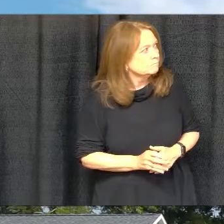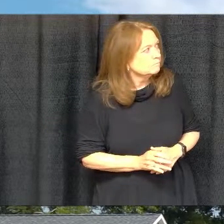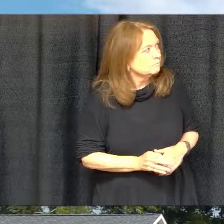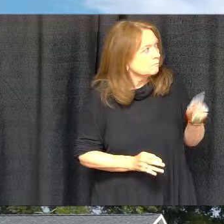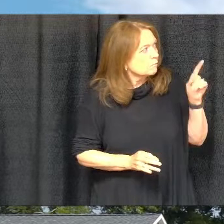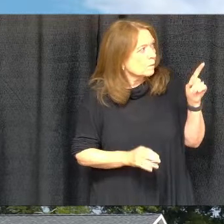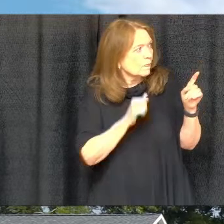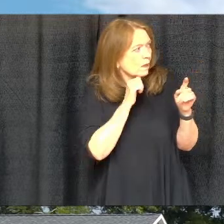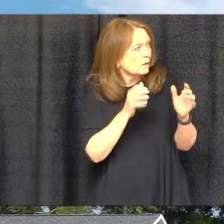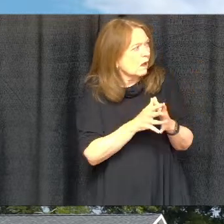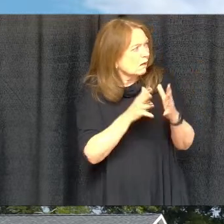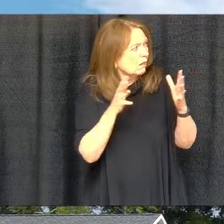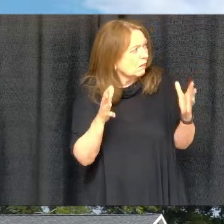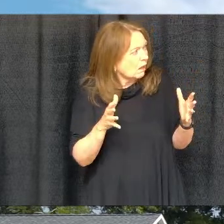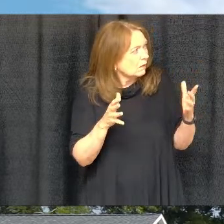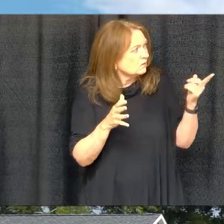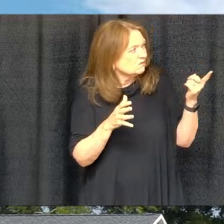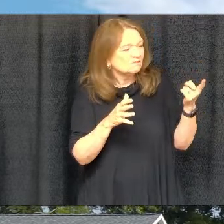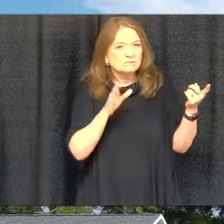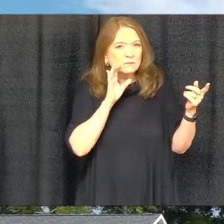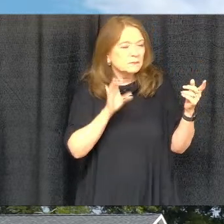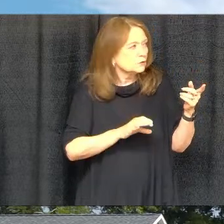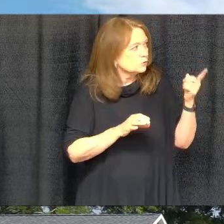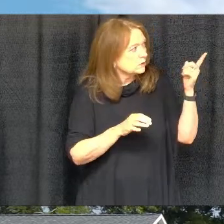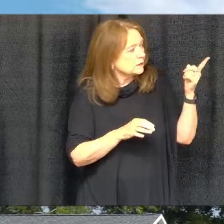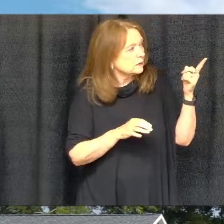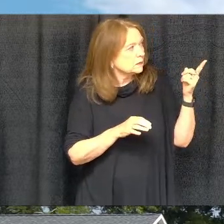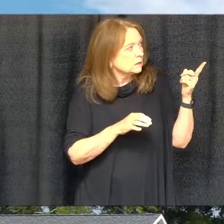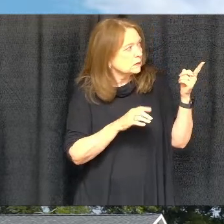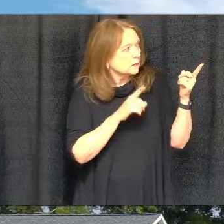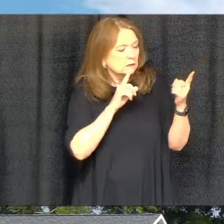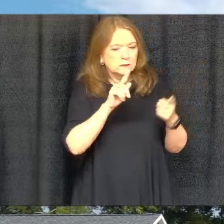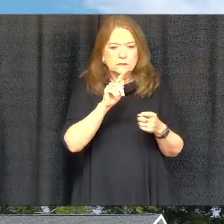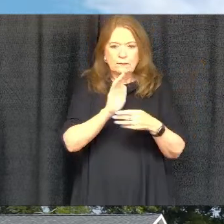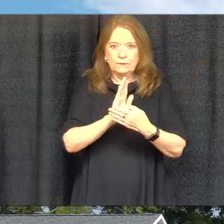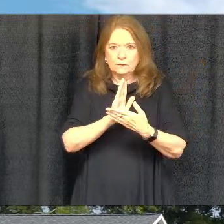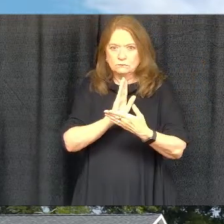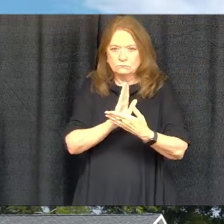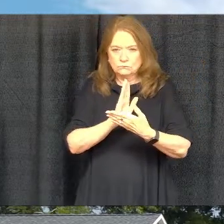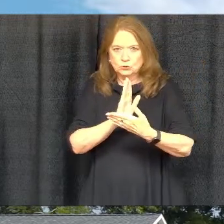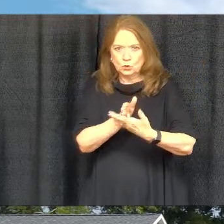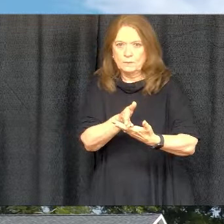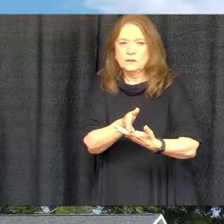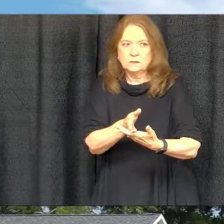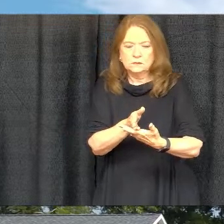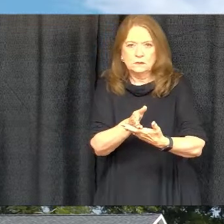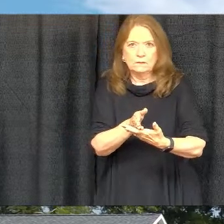Not a lot of pictures. This is at the terminus of